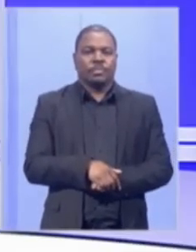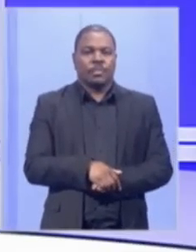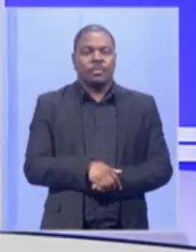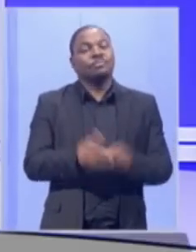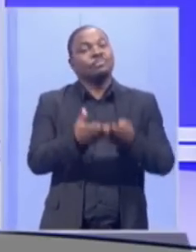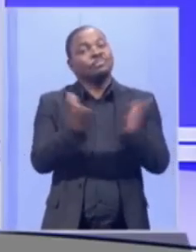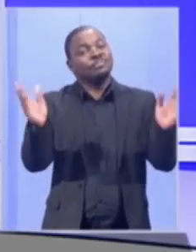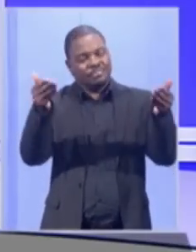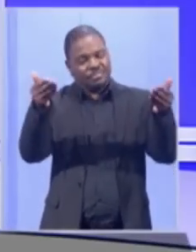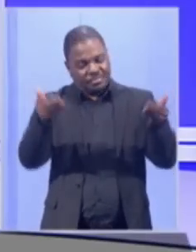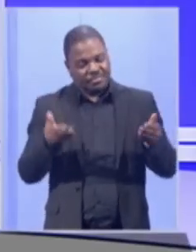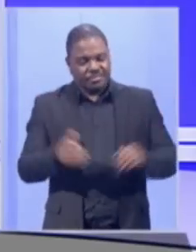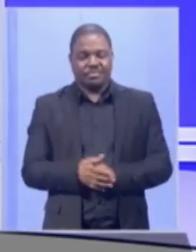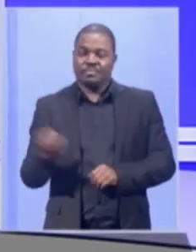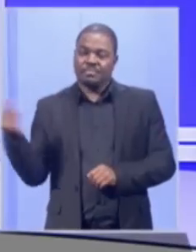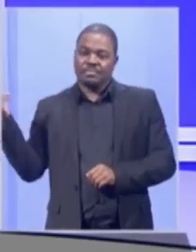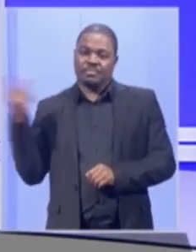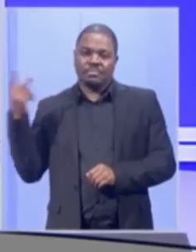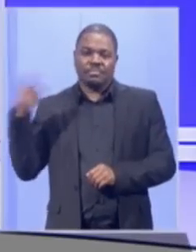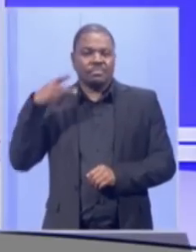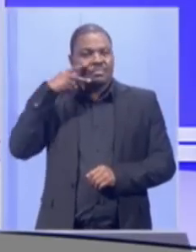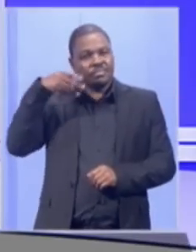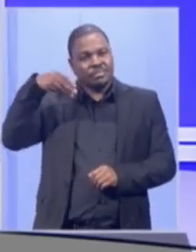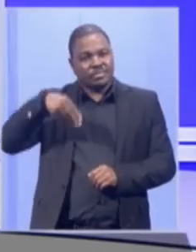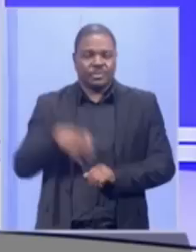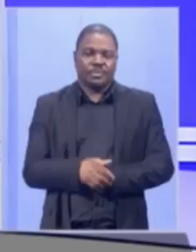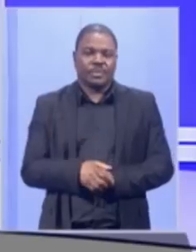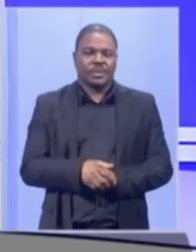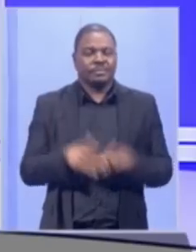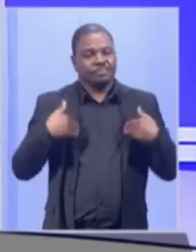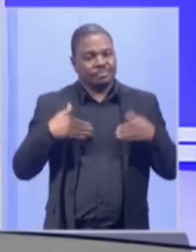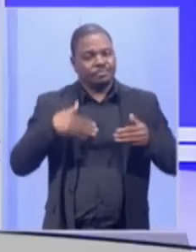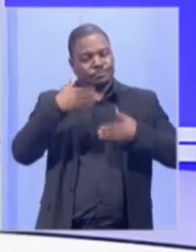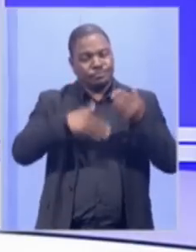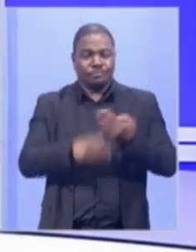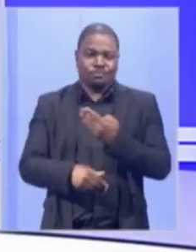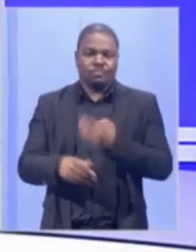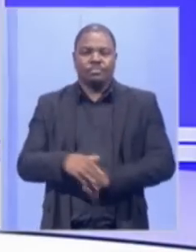Moiri a amohela re tsamaya mmoho le Agustin Letlalo ha re wele kgabong.